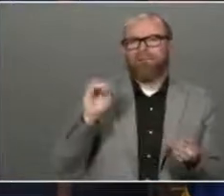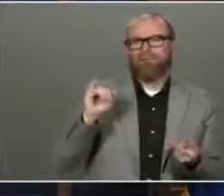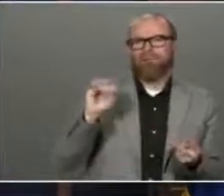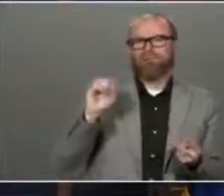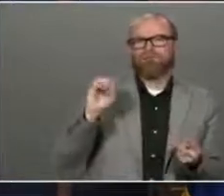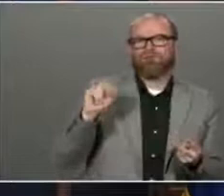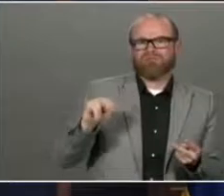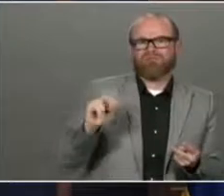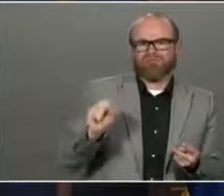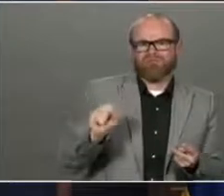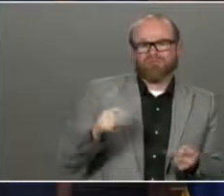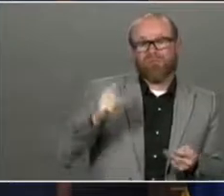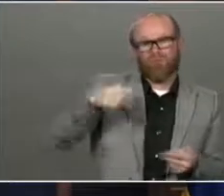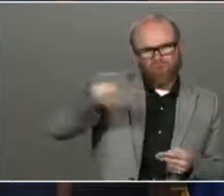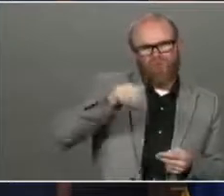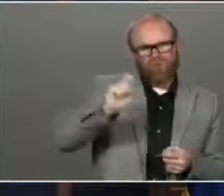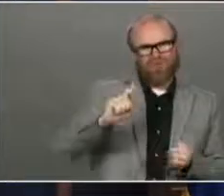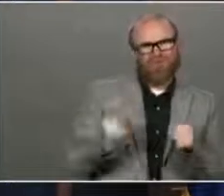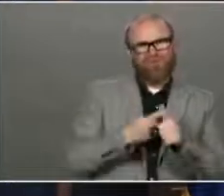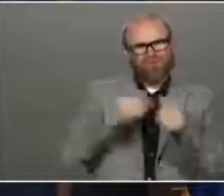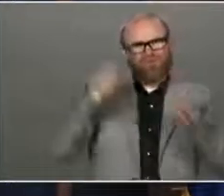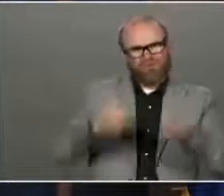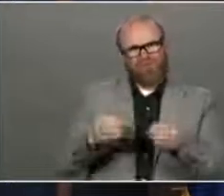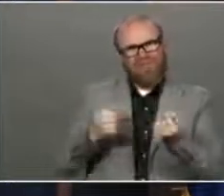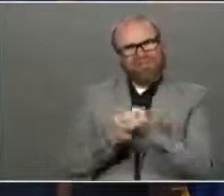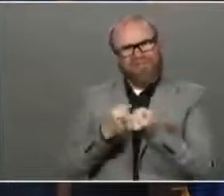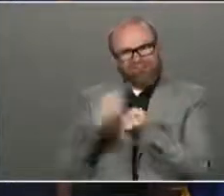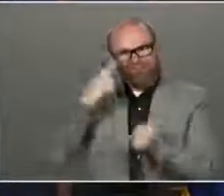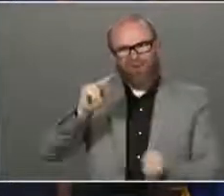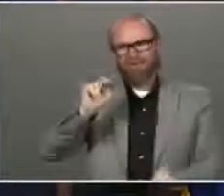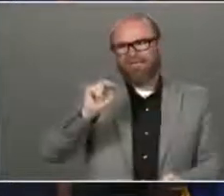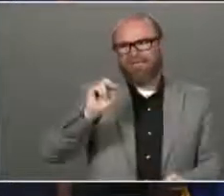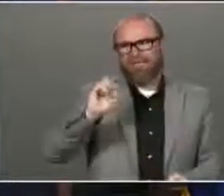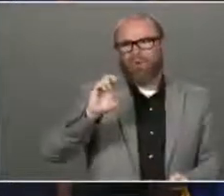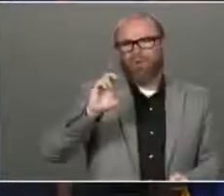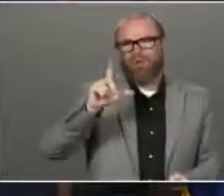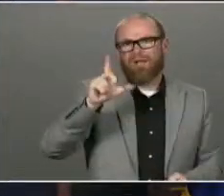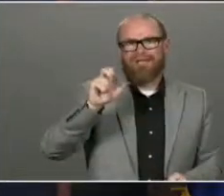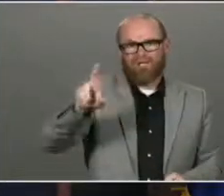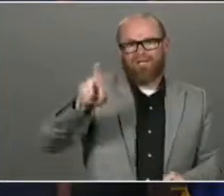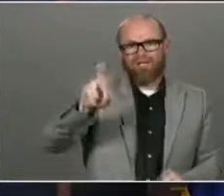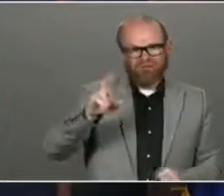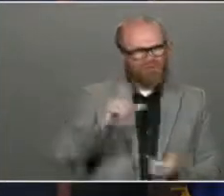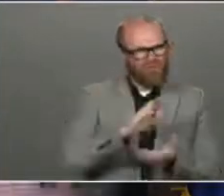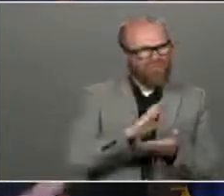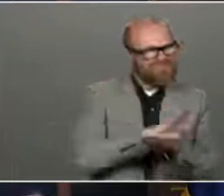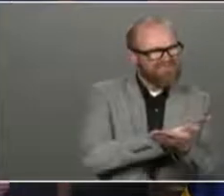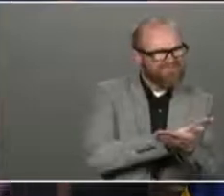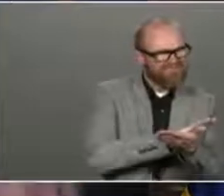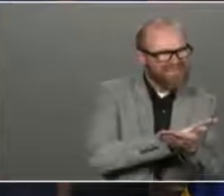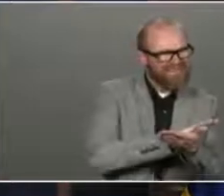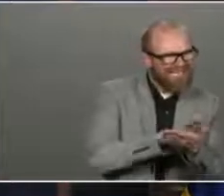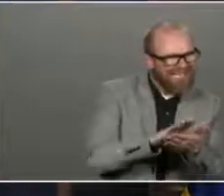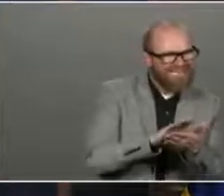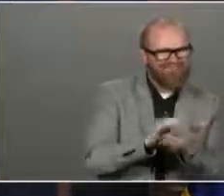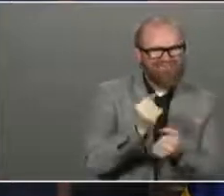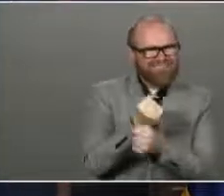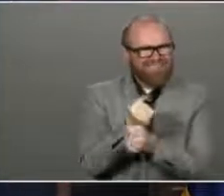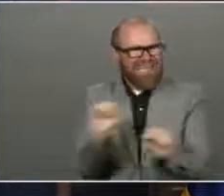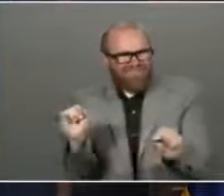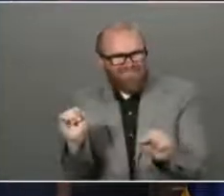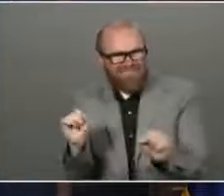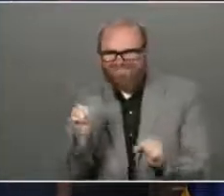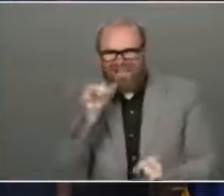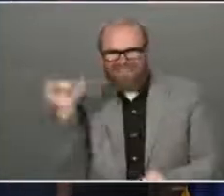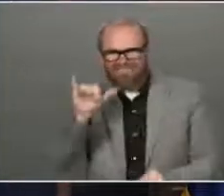be the first person advocating for nuclear energy. Clean, safe nuclear energy. This is not the stuff we're talking about 50 years ago, 60 years